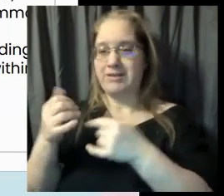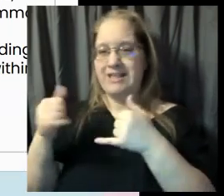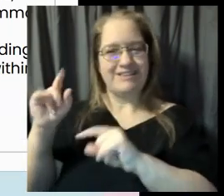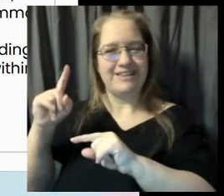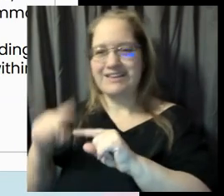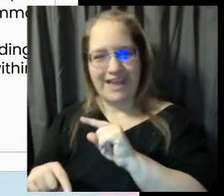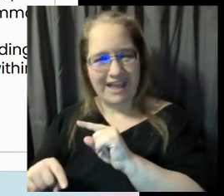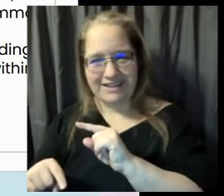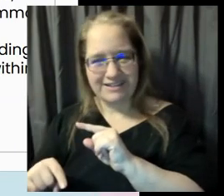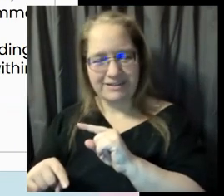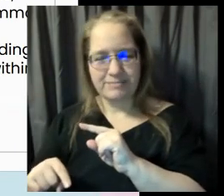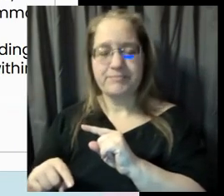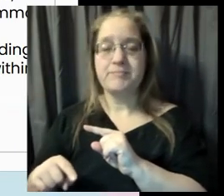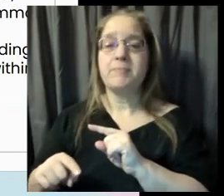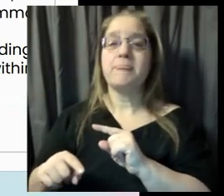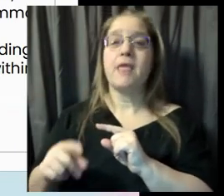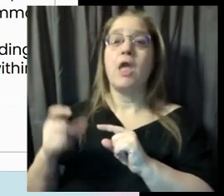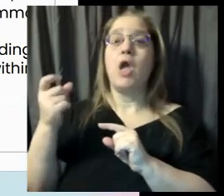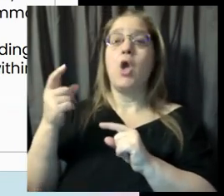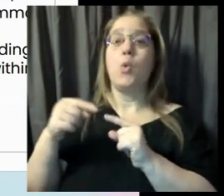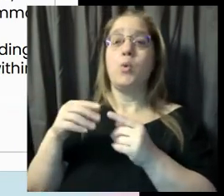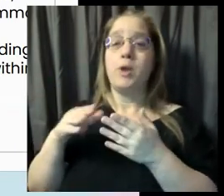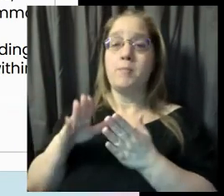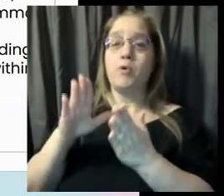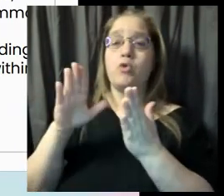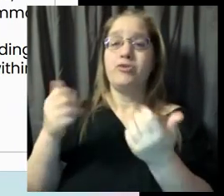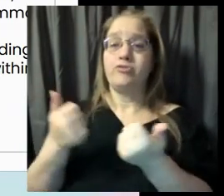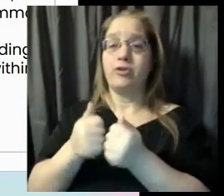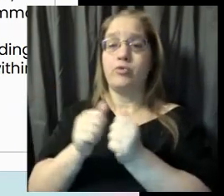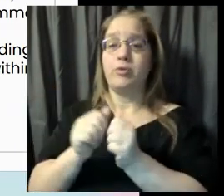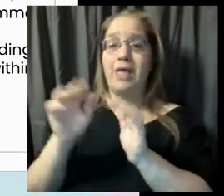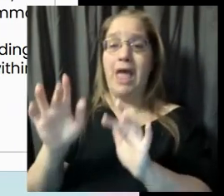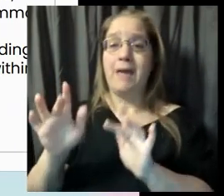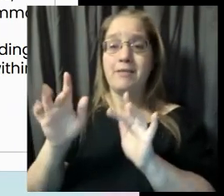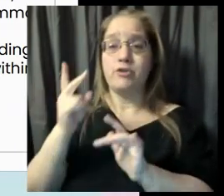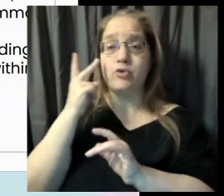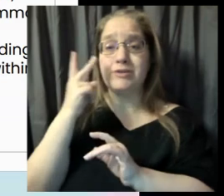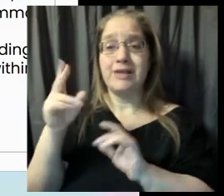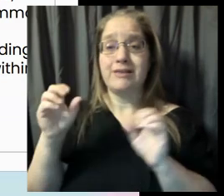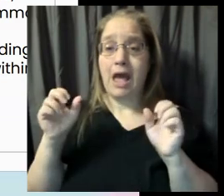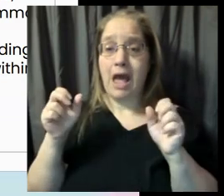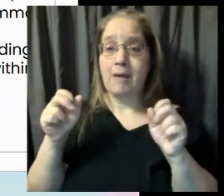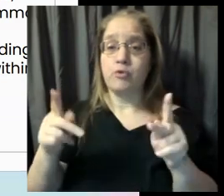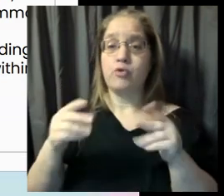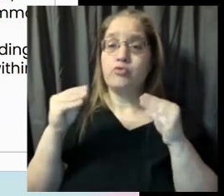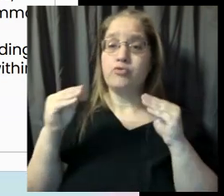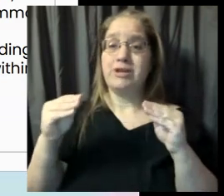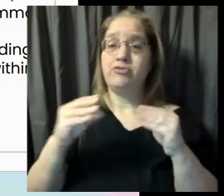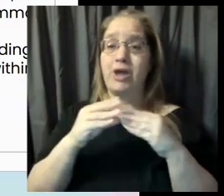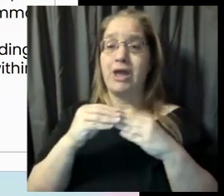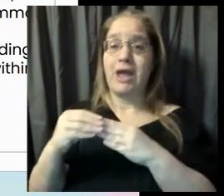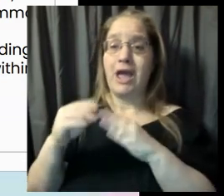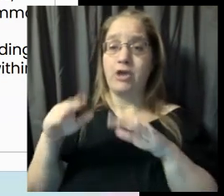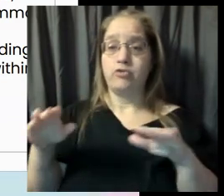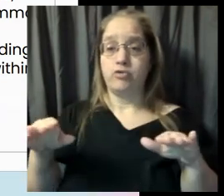struggling. When we approach these challenges with empathy, we can see them as opportunities to teach and guide our children rather than